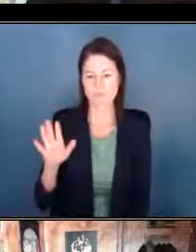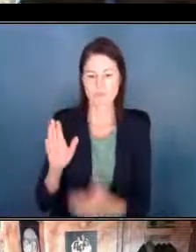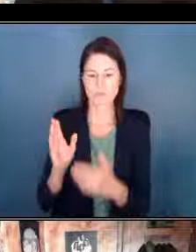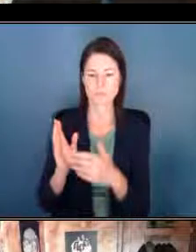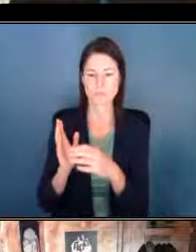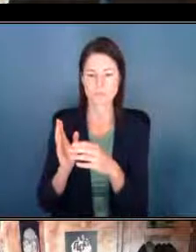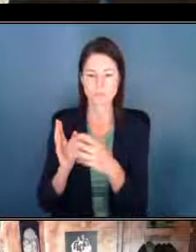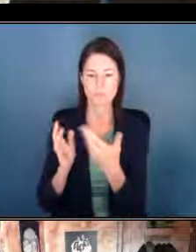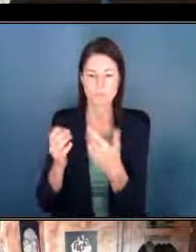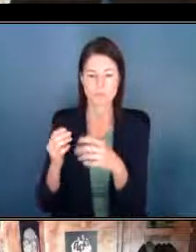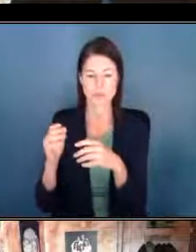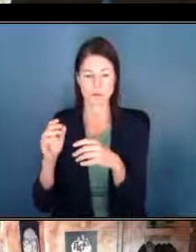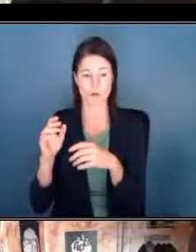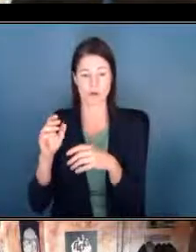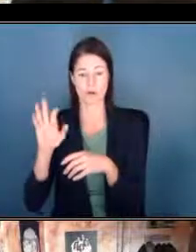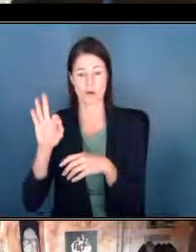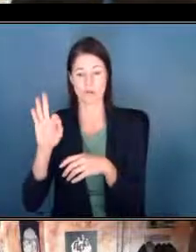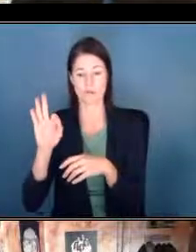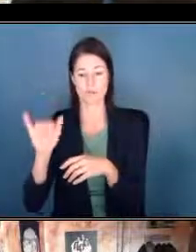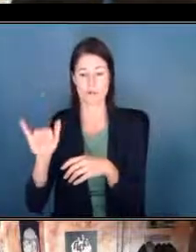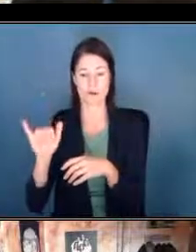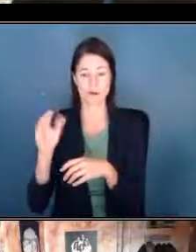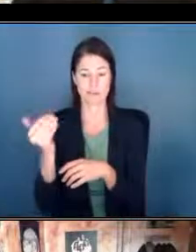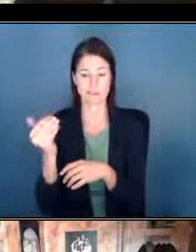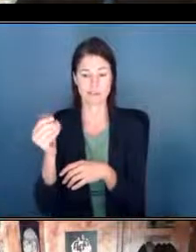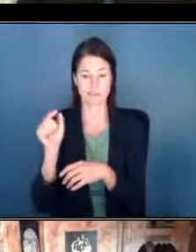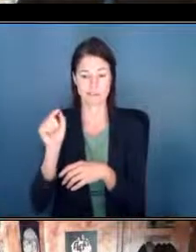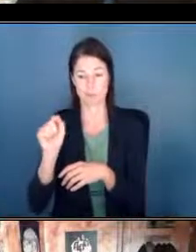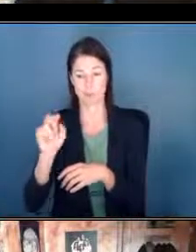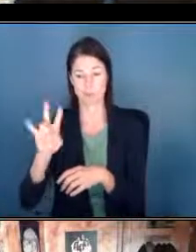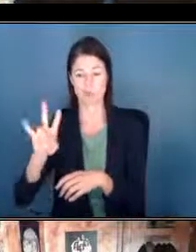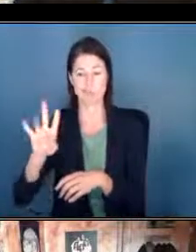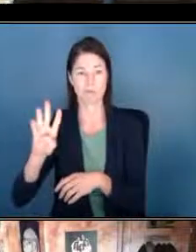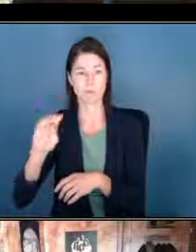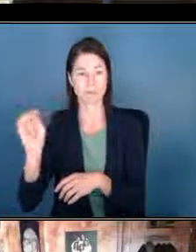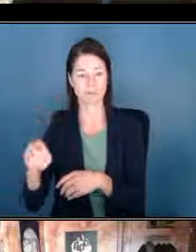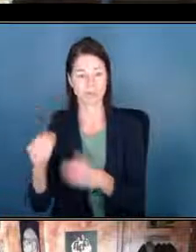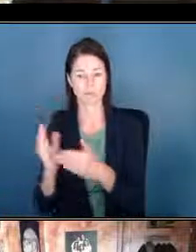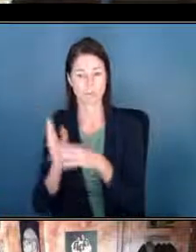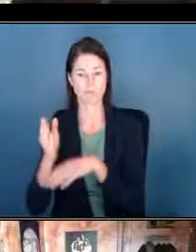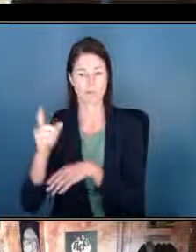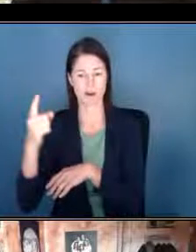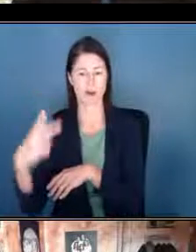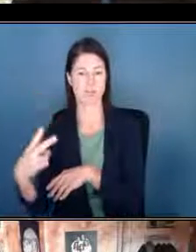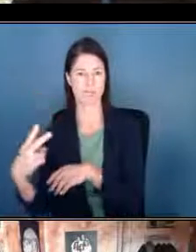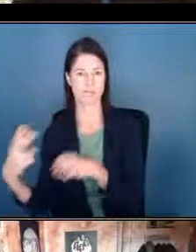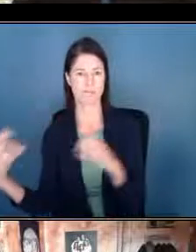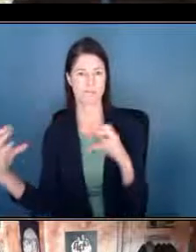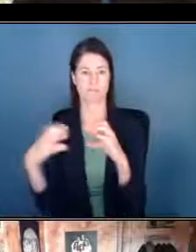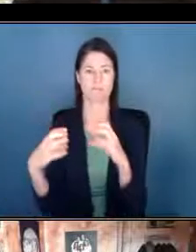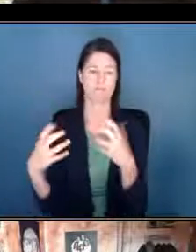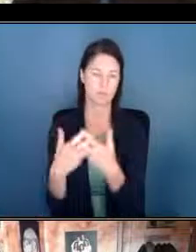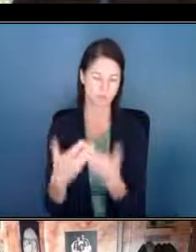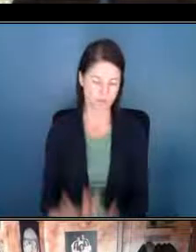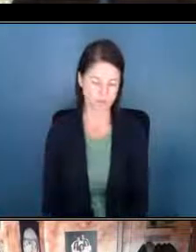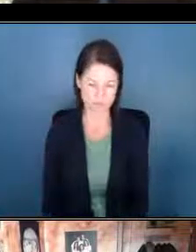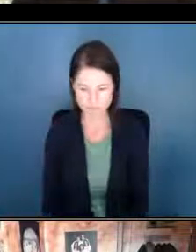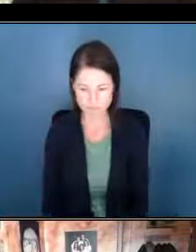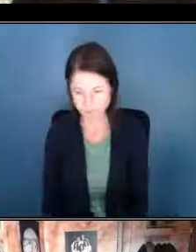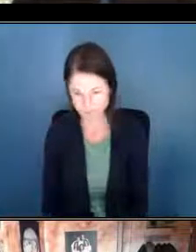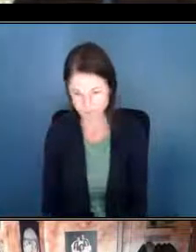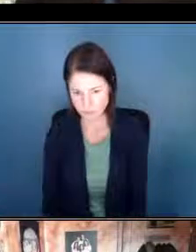So that's kind of what's happening. And that just wanted to kind of put the numbers there. And with my presentation to CTC, I had